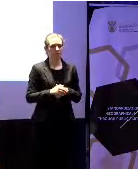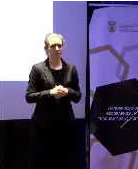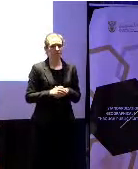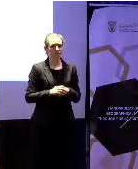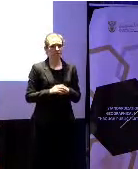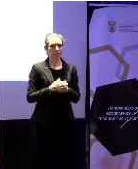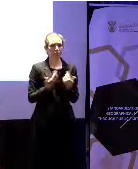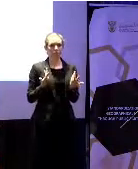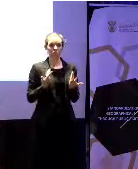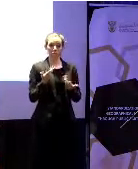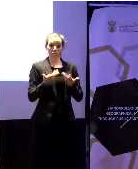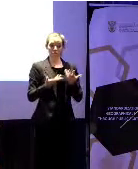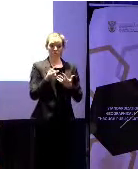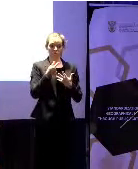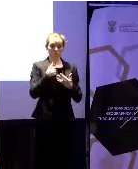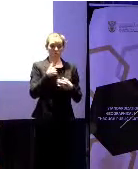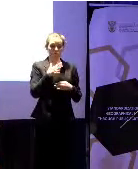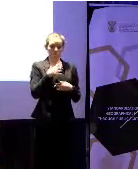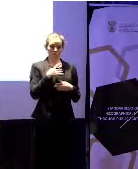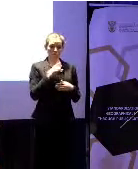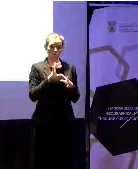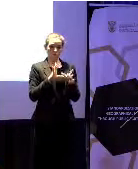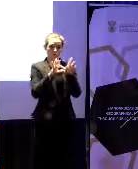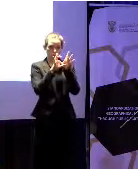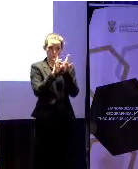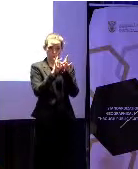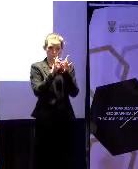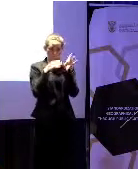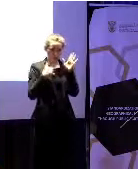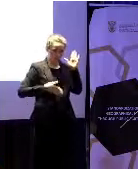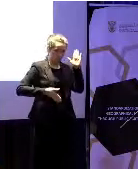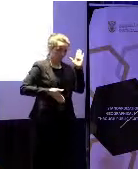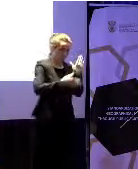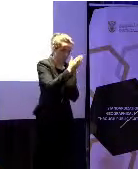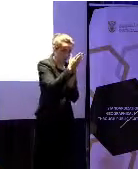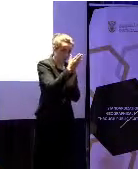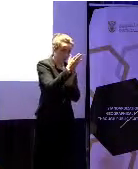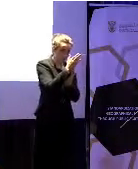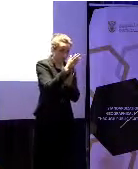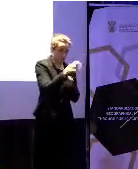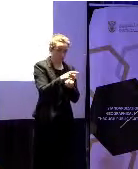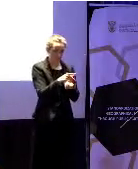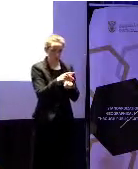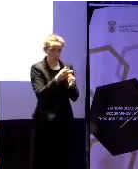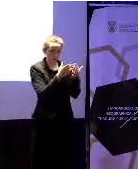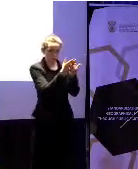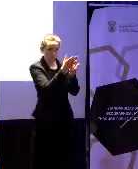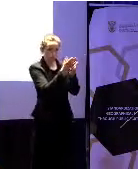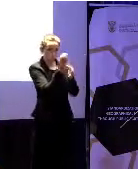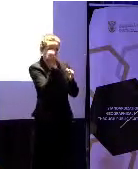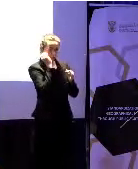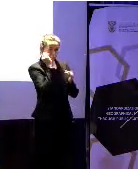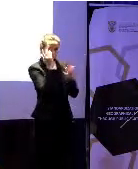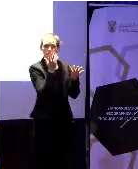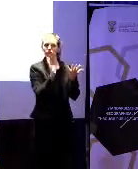do not have maybe to leave your own home or wherever you are to have access to this information.